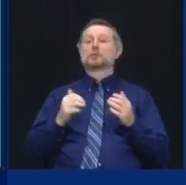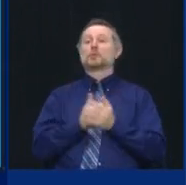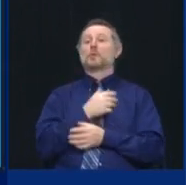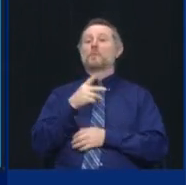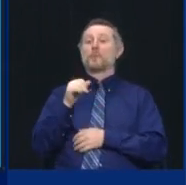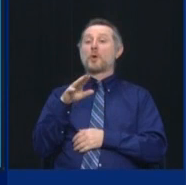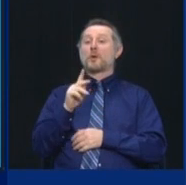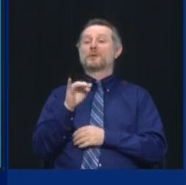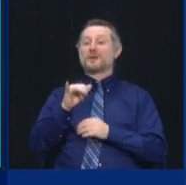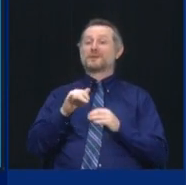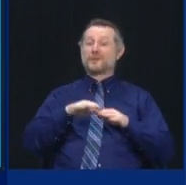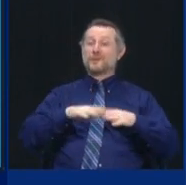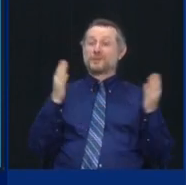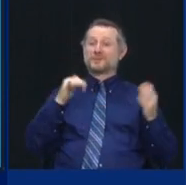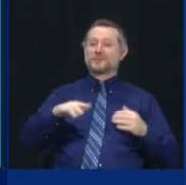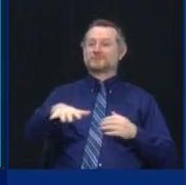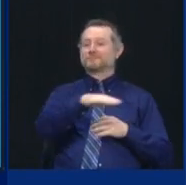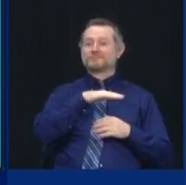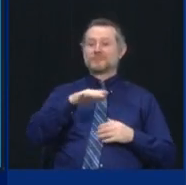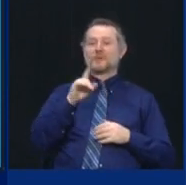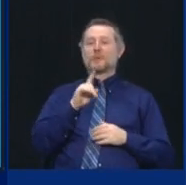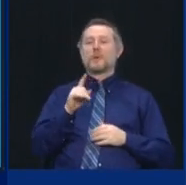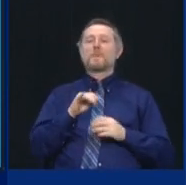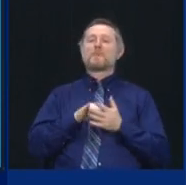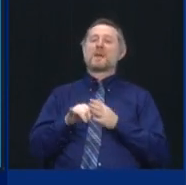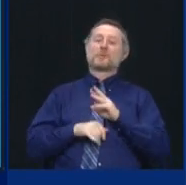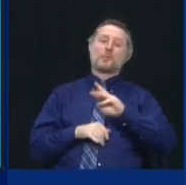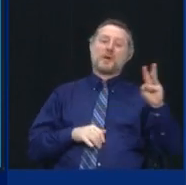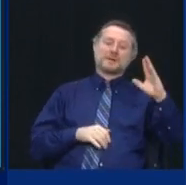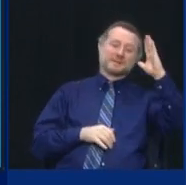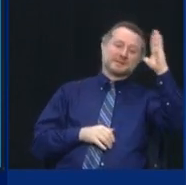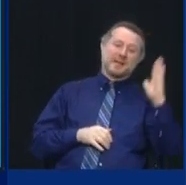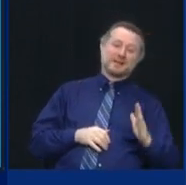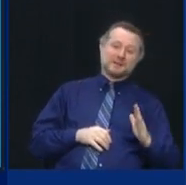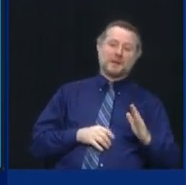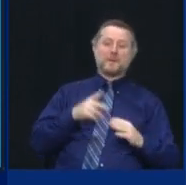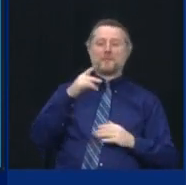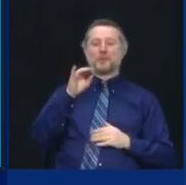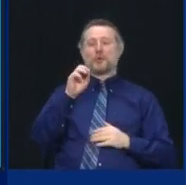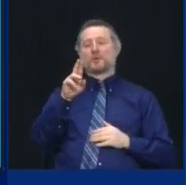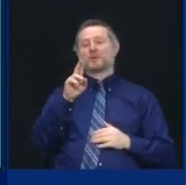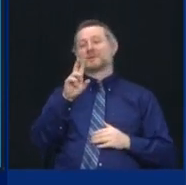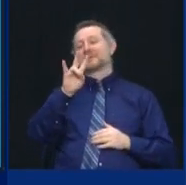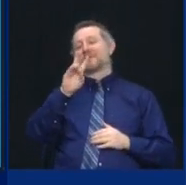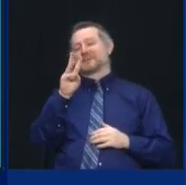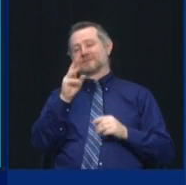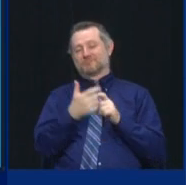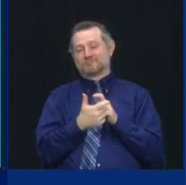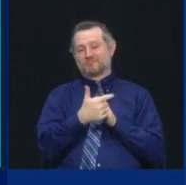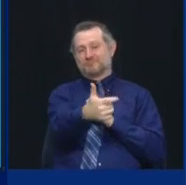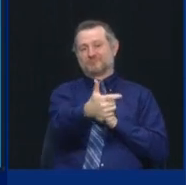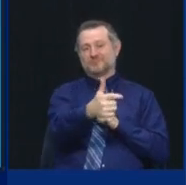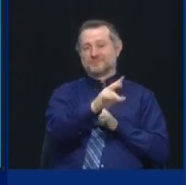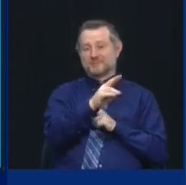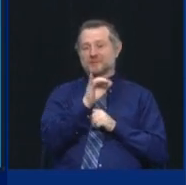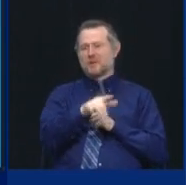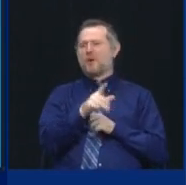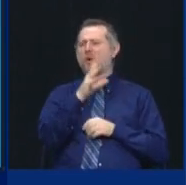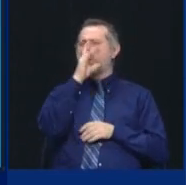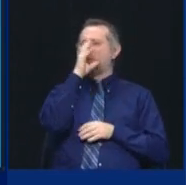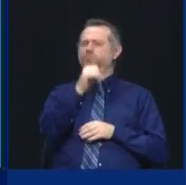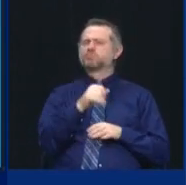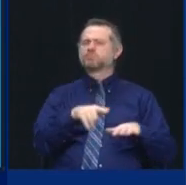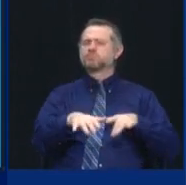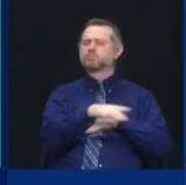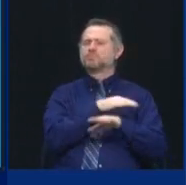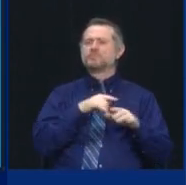opening on Manhattan West Side, Pier 76, which is magnificent. It's a new public space. It goes